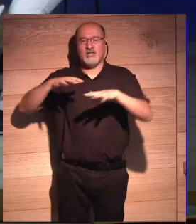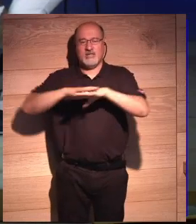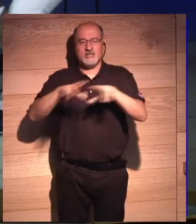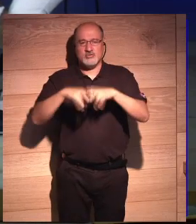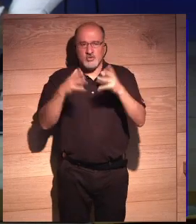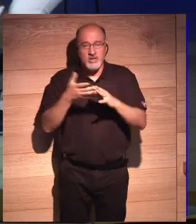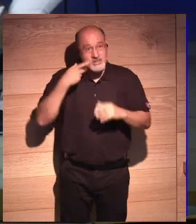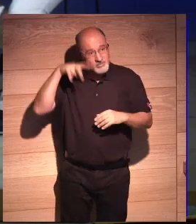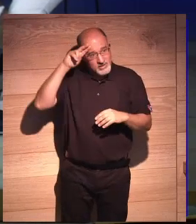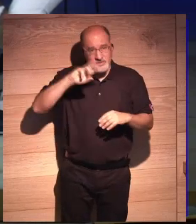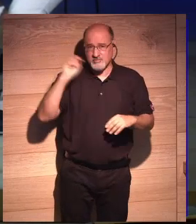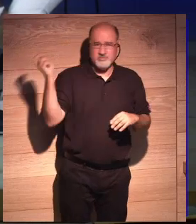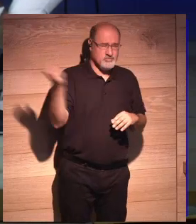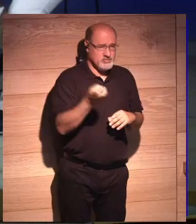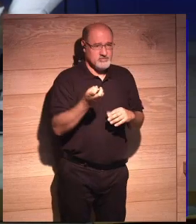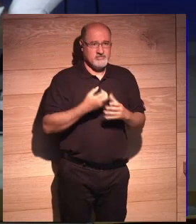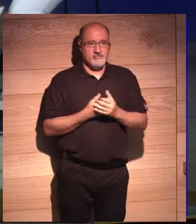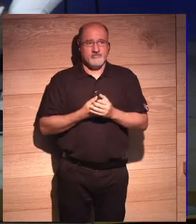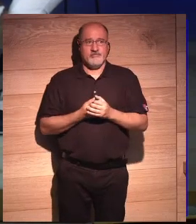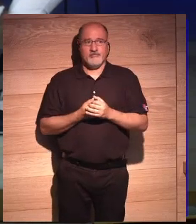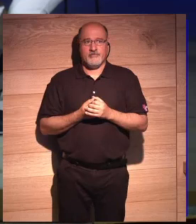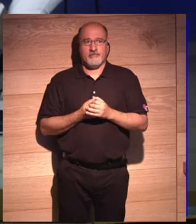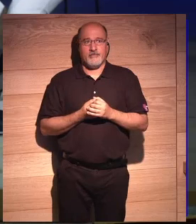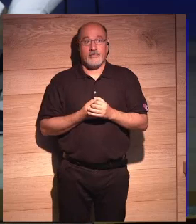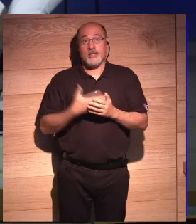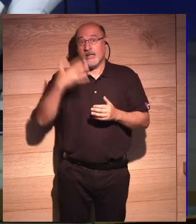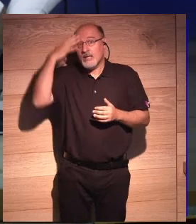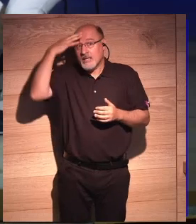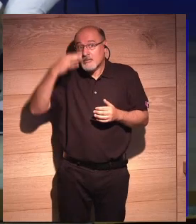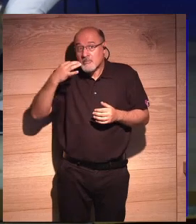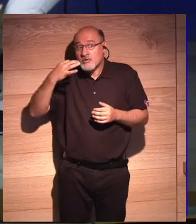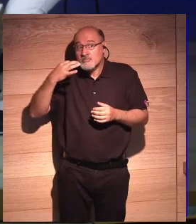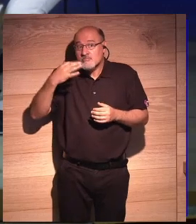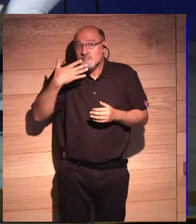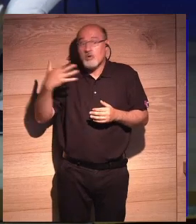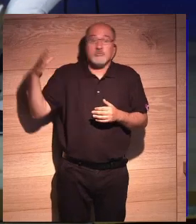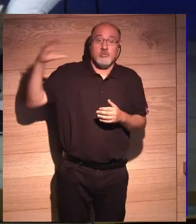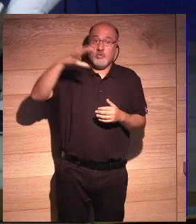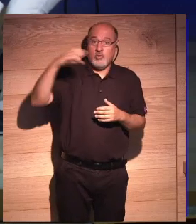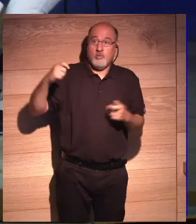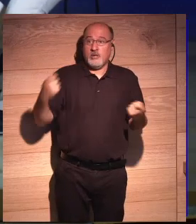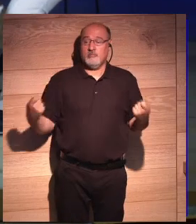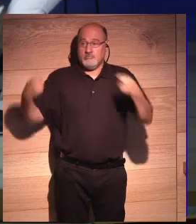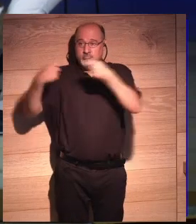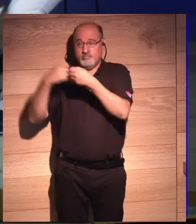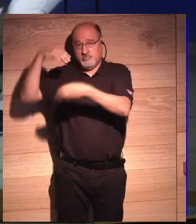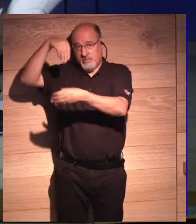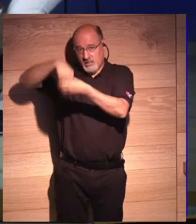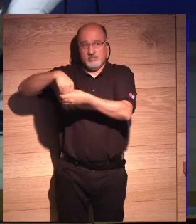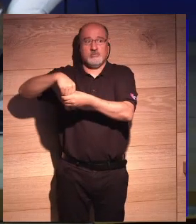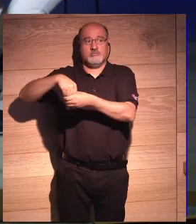outlets, so that you can create social experiences and all sorts of experiences. And we believe that that's what we are there